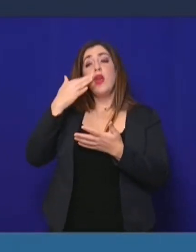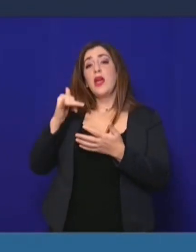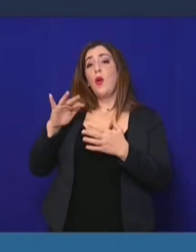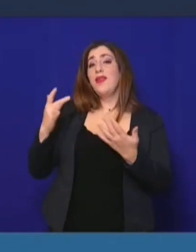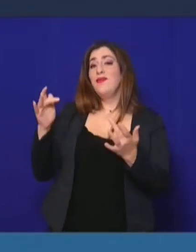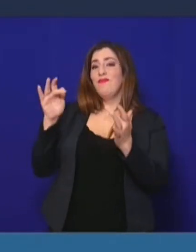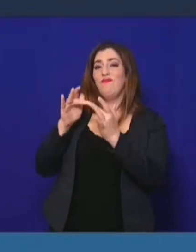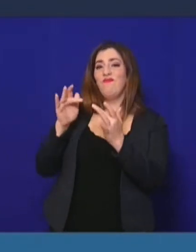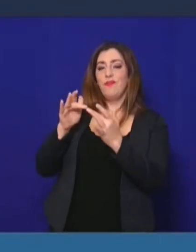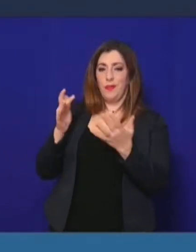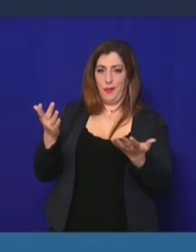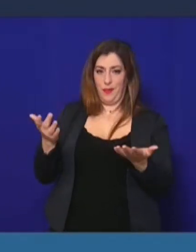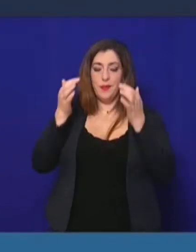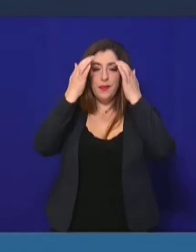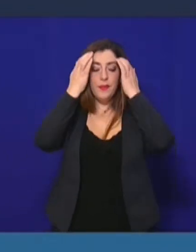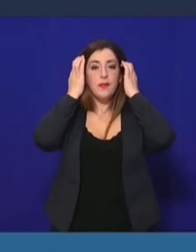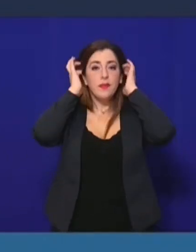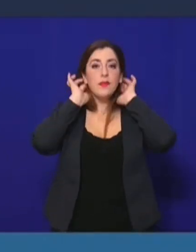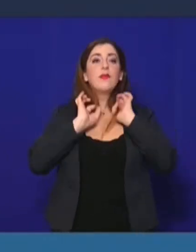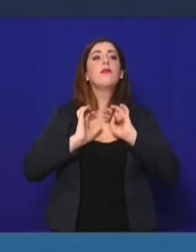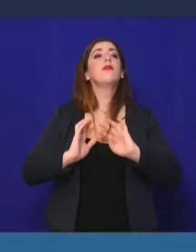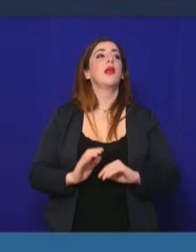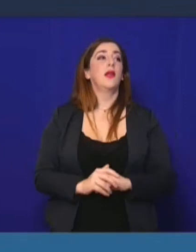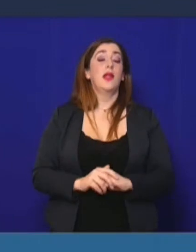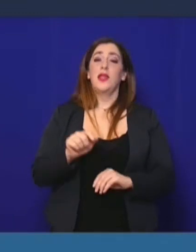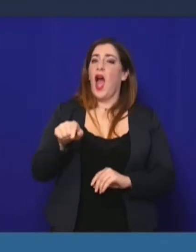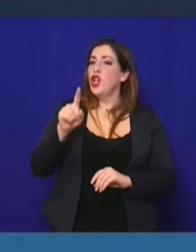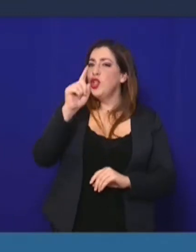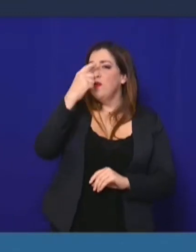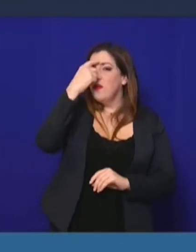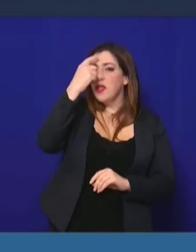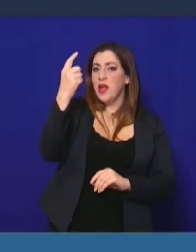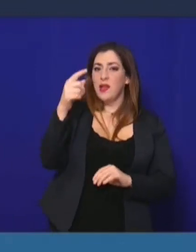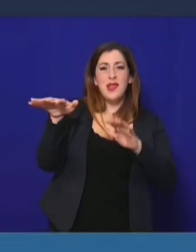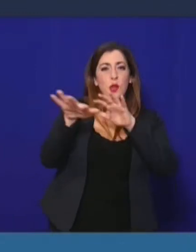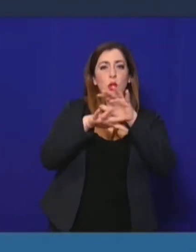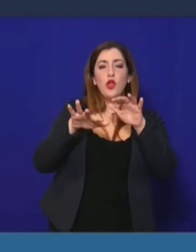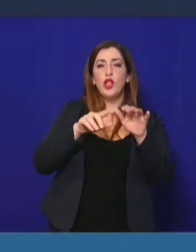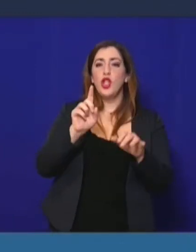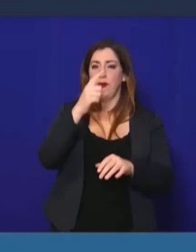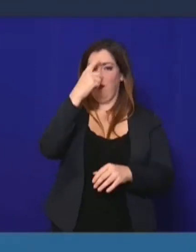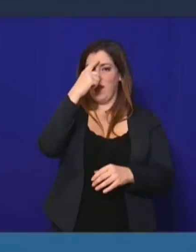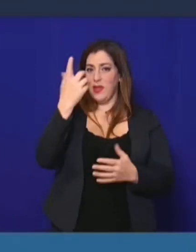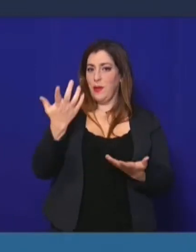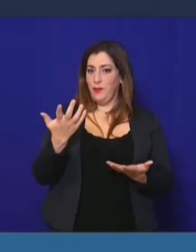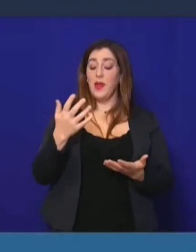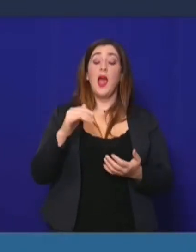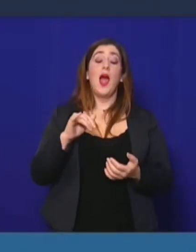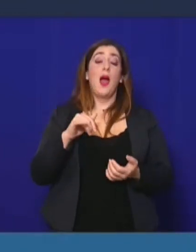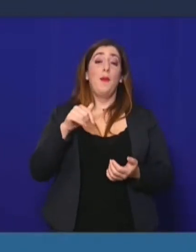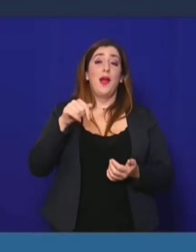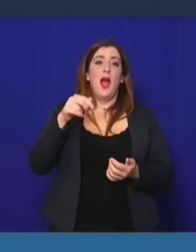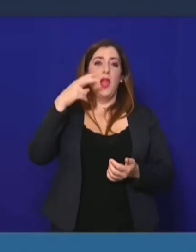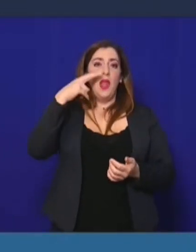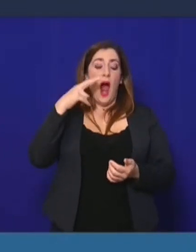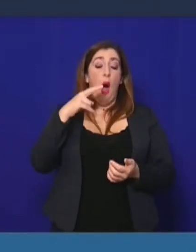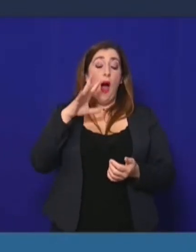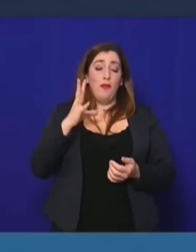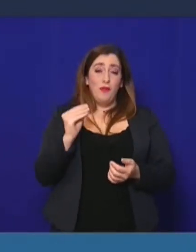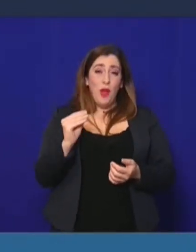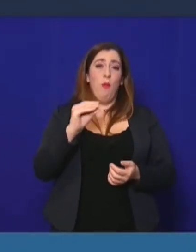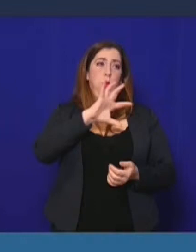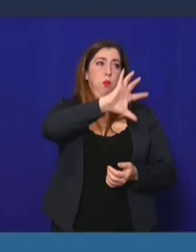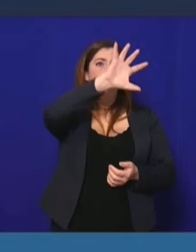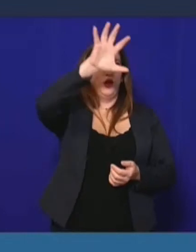ukoll. L-implikazzjonijiet ta' dan huwa li jekk tħares naqra x'qed jiġri f'pajjiżi wkoll Ewropej, nafu